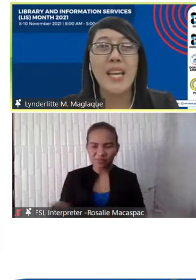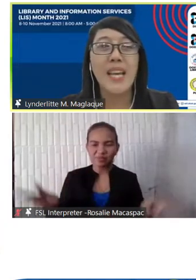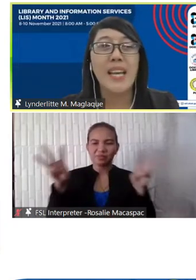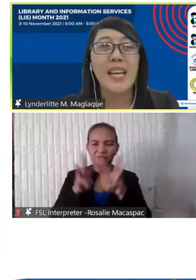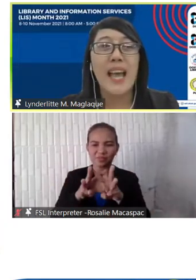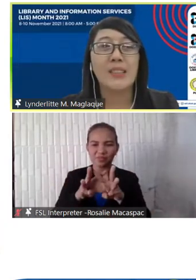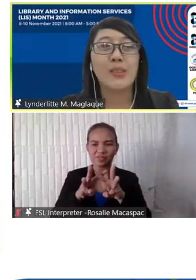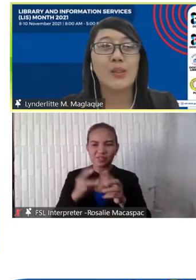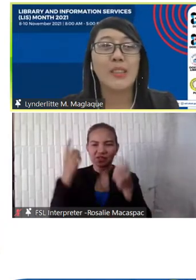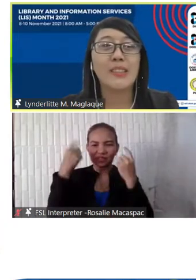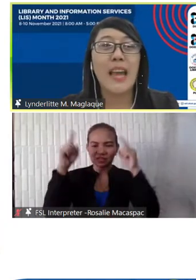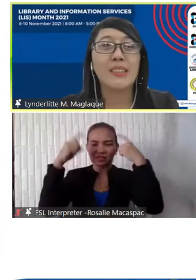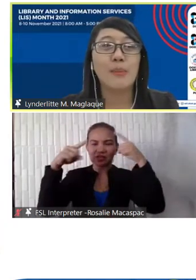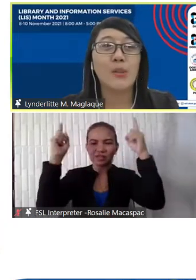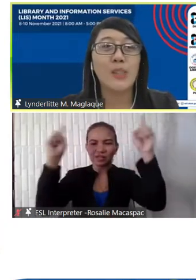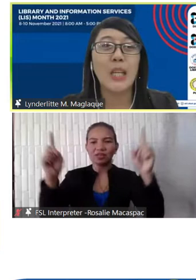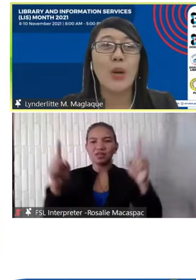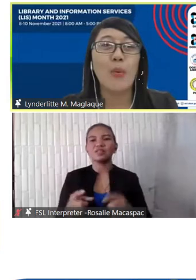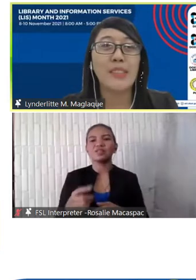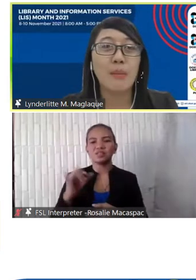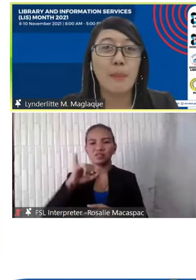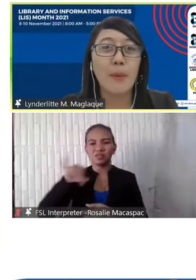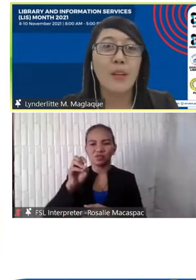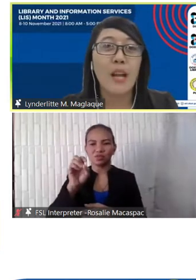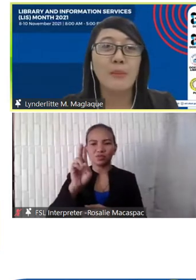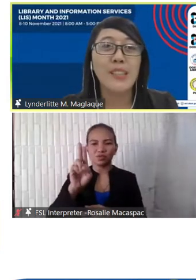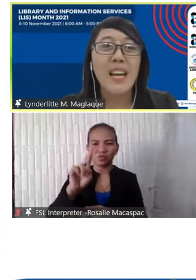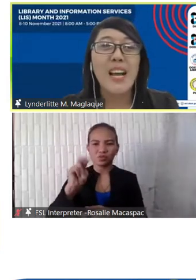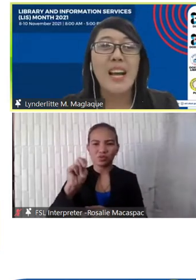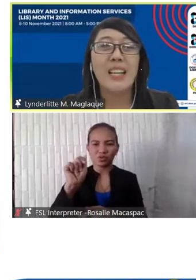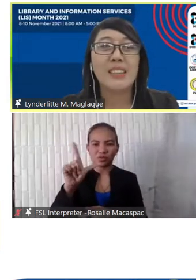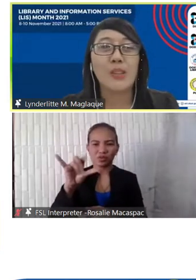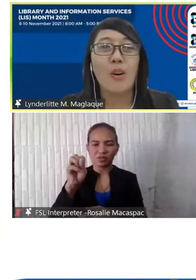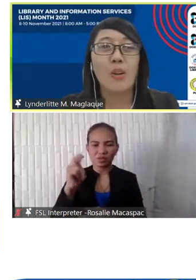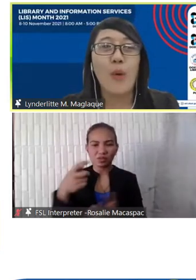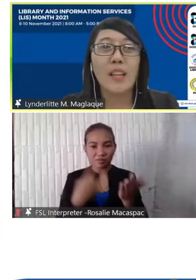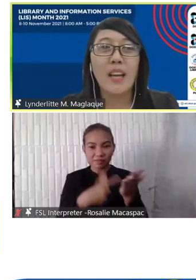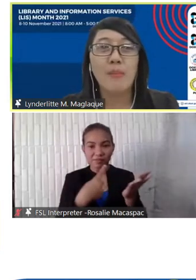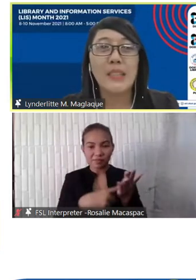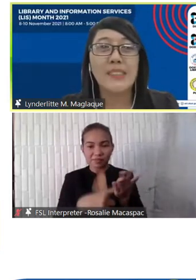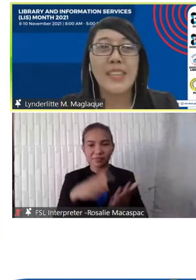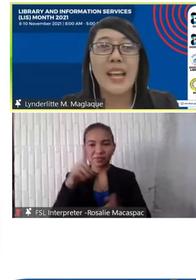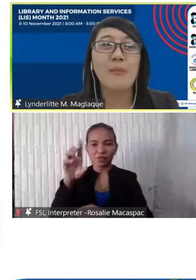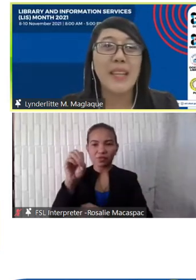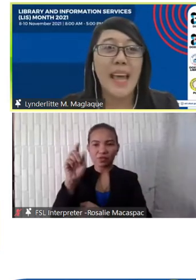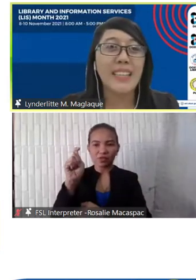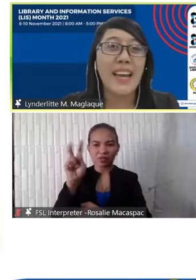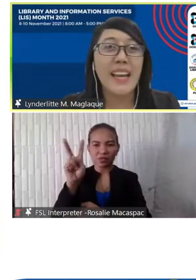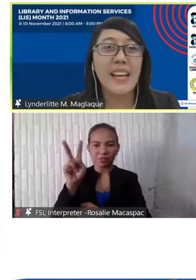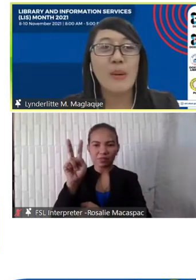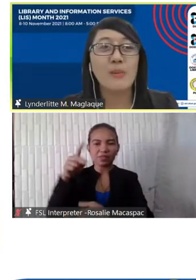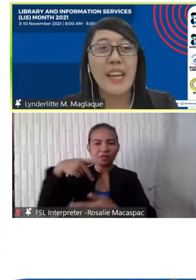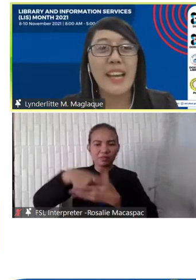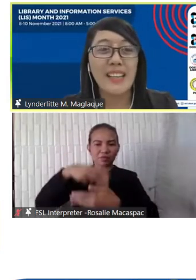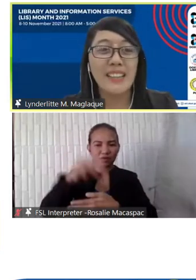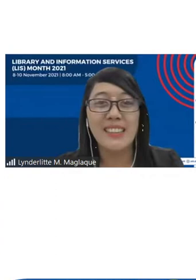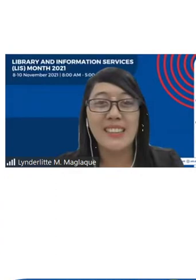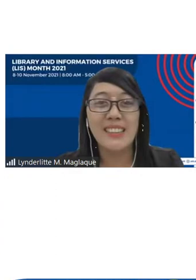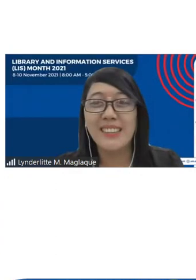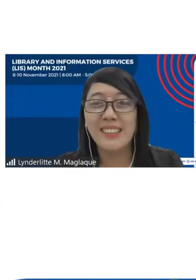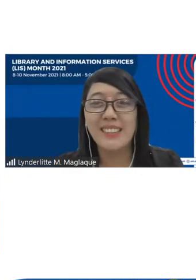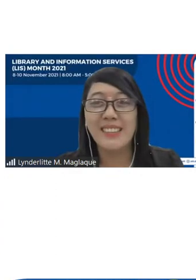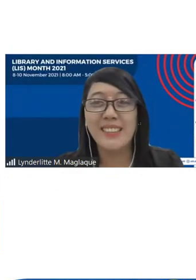journalism. And so to discuss about DOST-STII programs, let us all welcome Ms. Jel Miranda. Hello, Ma'am Jel.